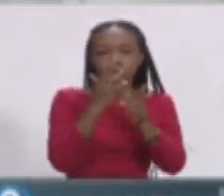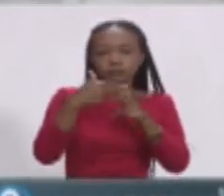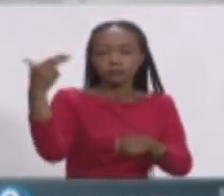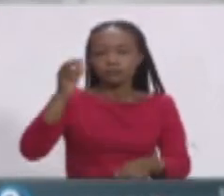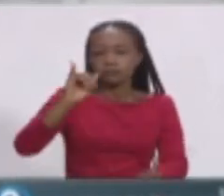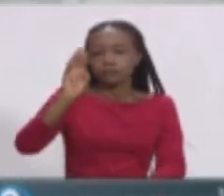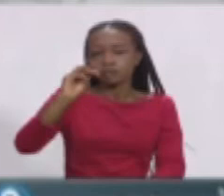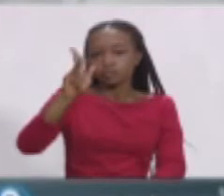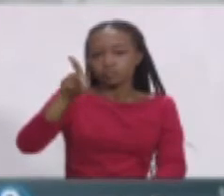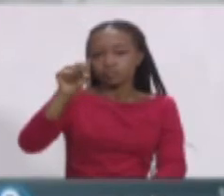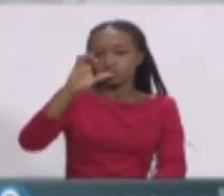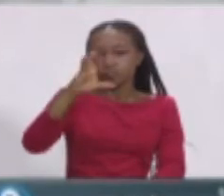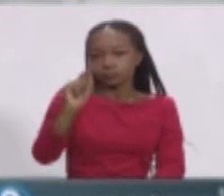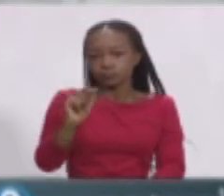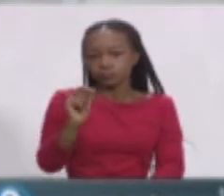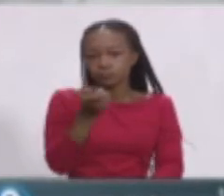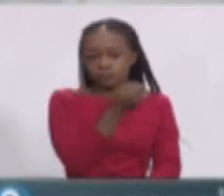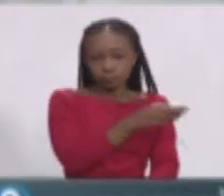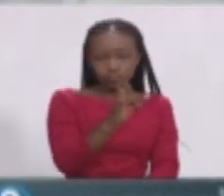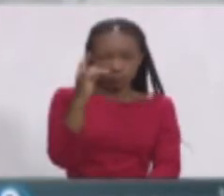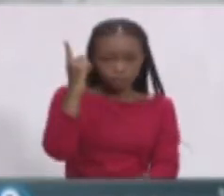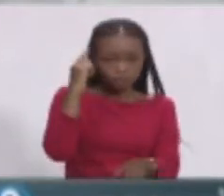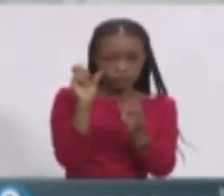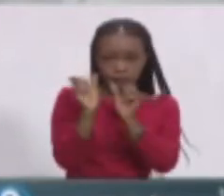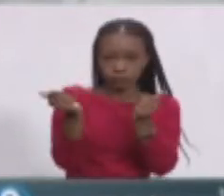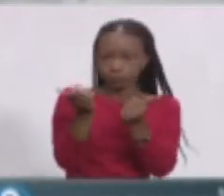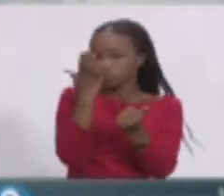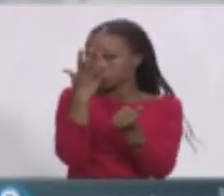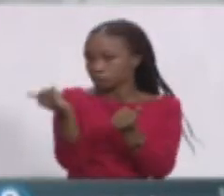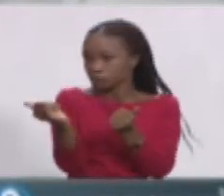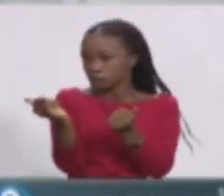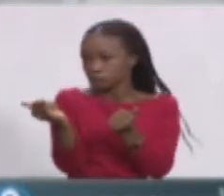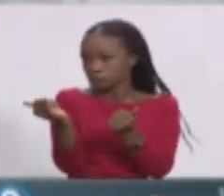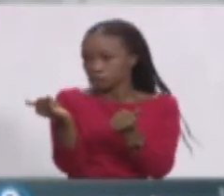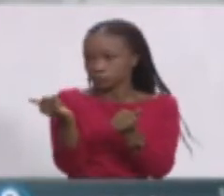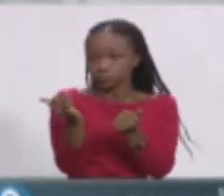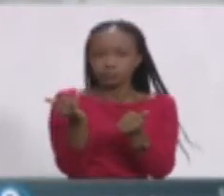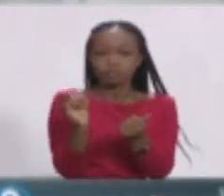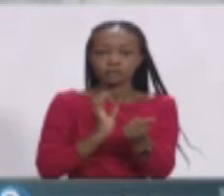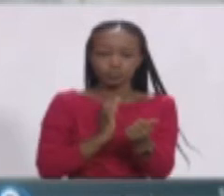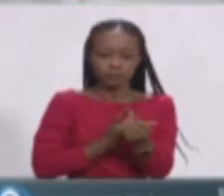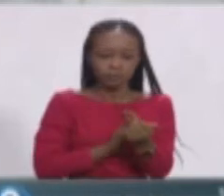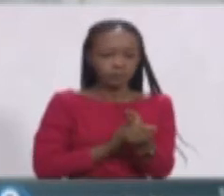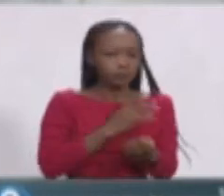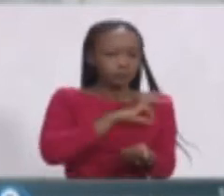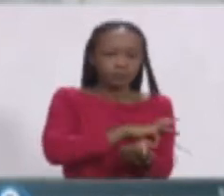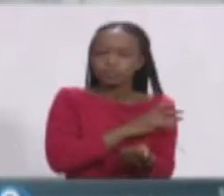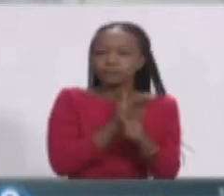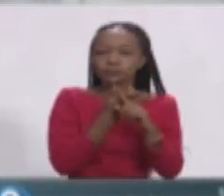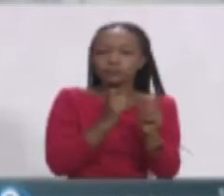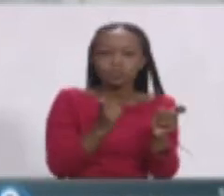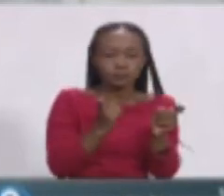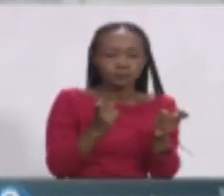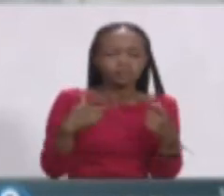impact on our mental wellness, largely because when our sources of income are grinding a